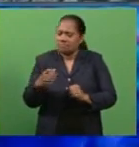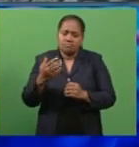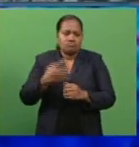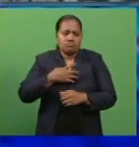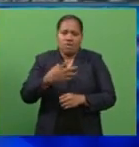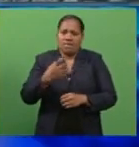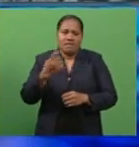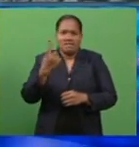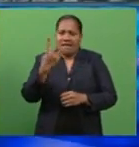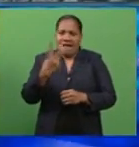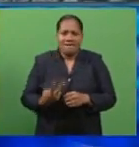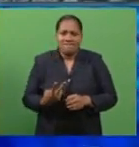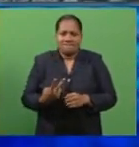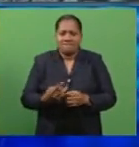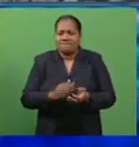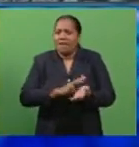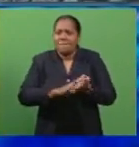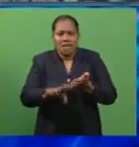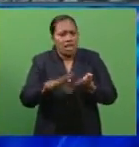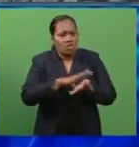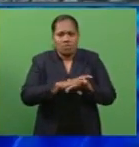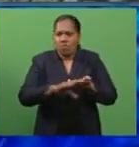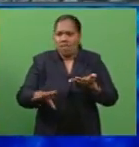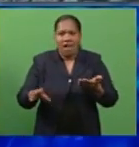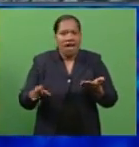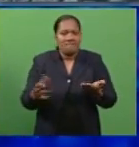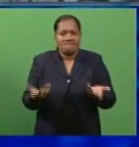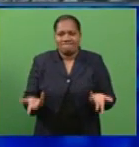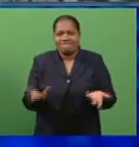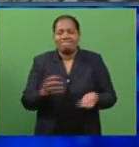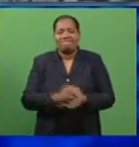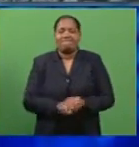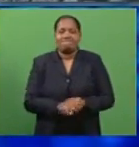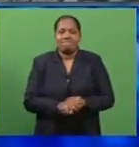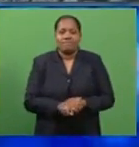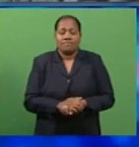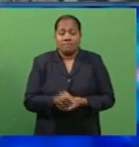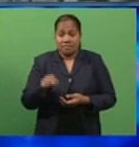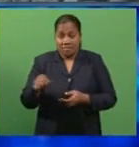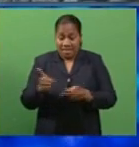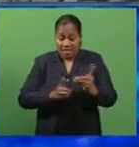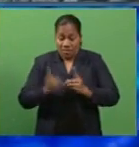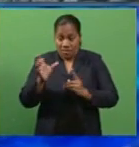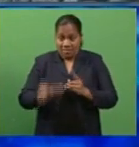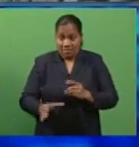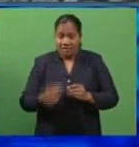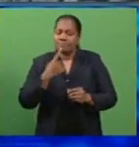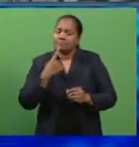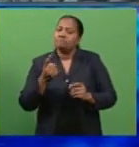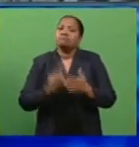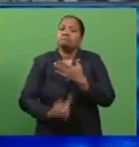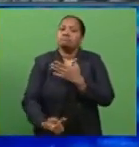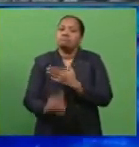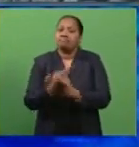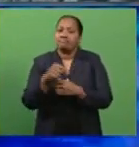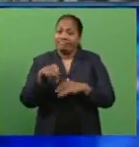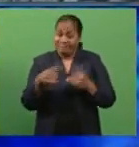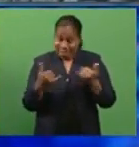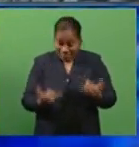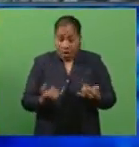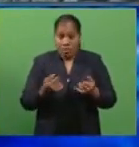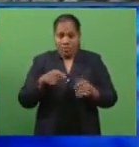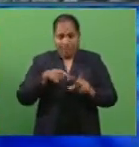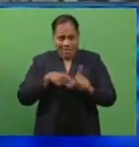revenue due to the COVID-19 pandemic. Uprising Beach Resort Director Renee Munch says this part of the year is usually busy